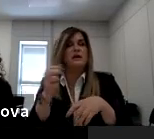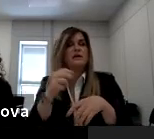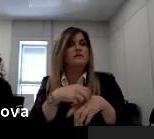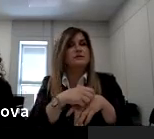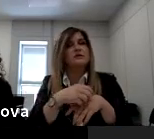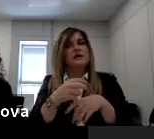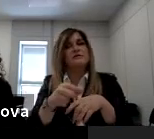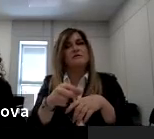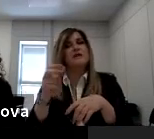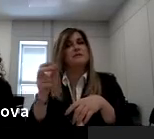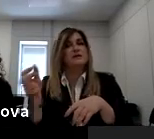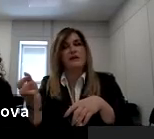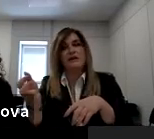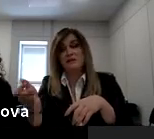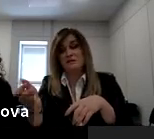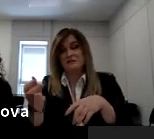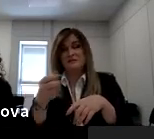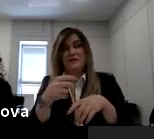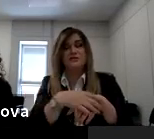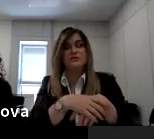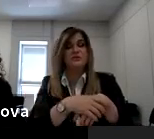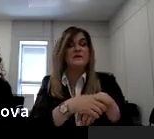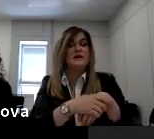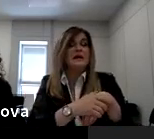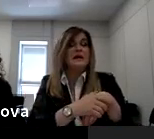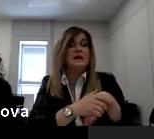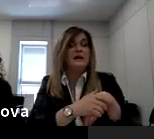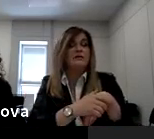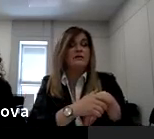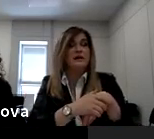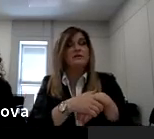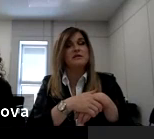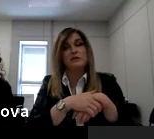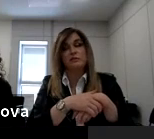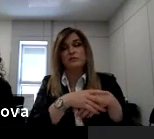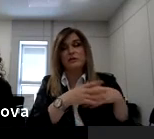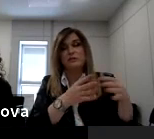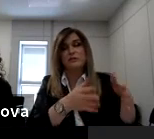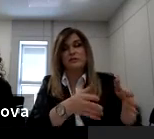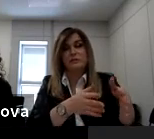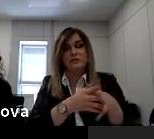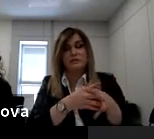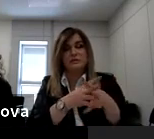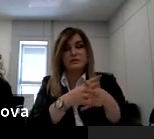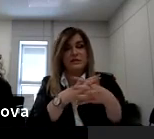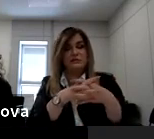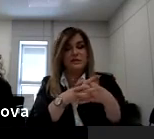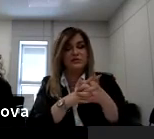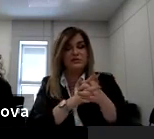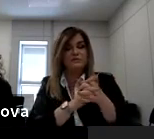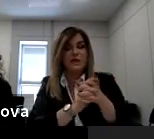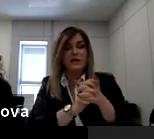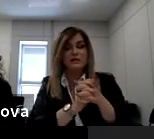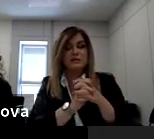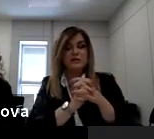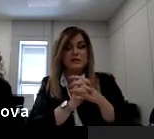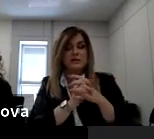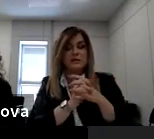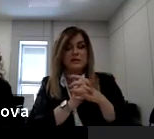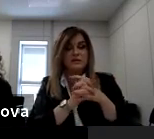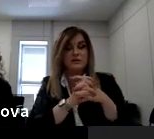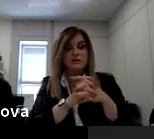China, and also they have many, many fakes, actually. We have a direct contract with the Japanese manufacturer,